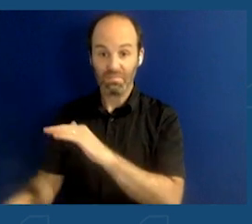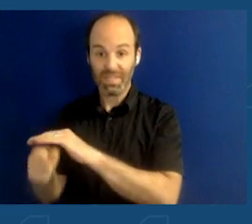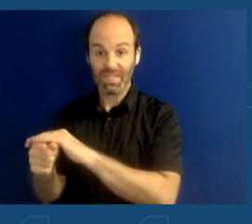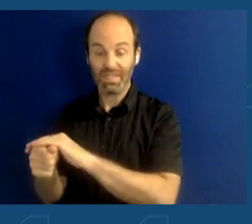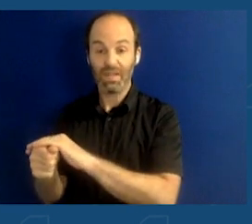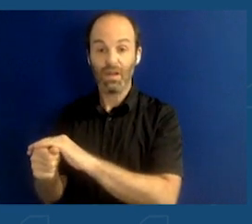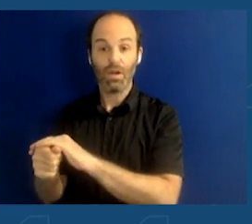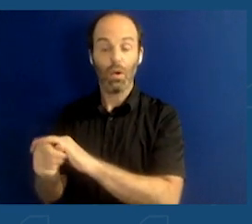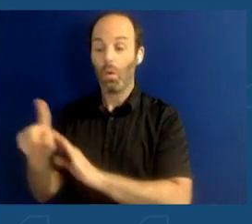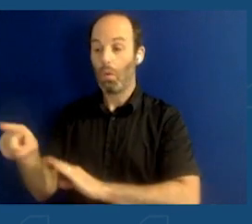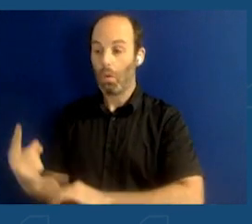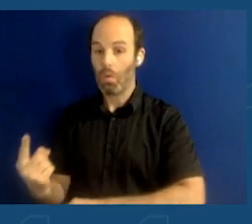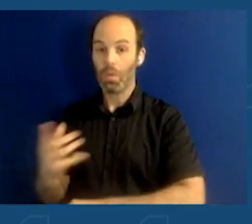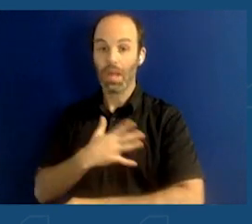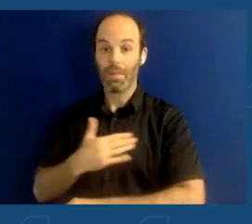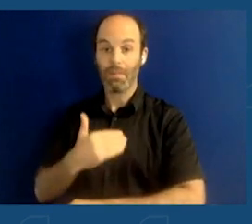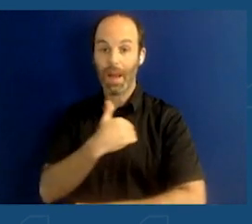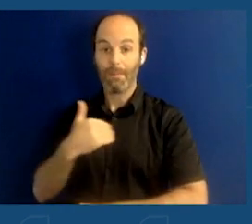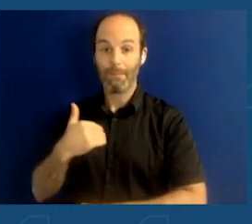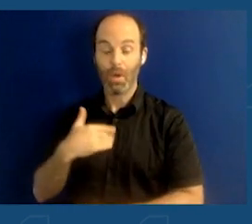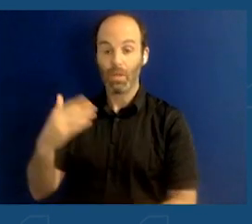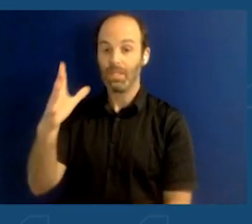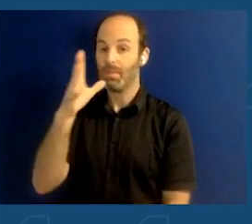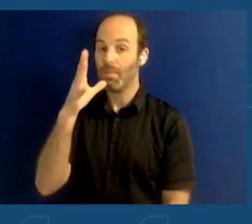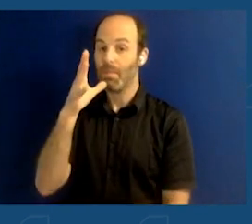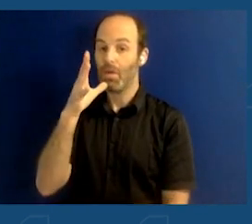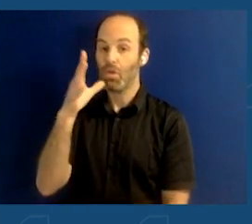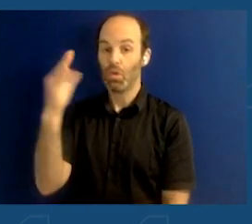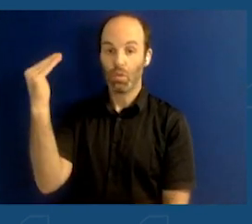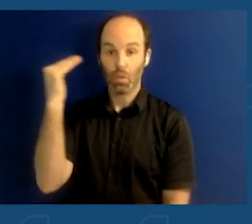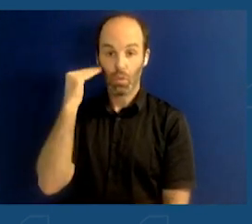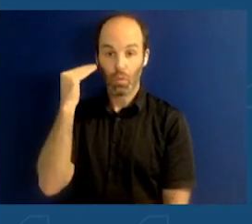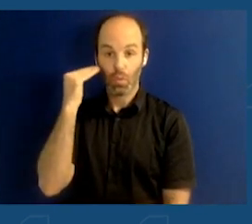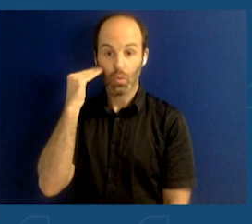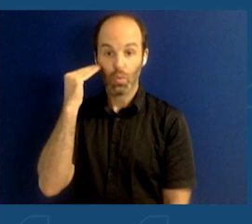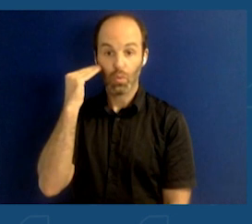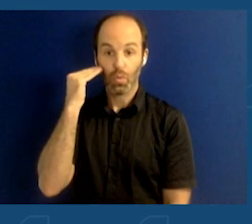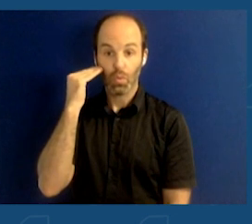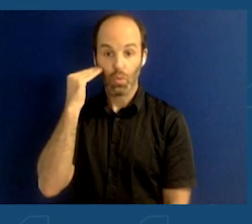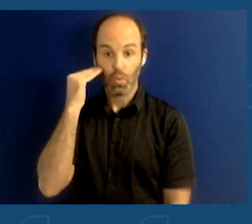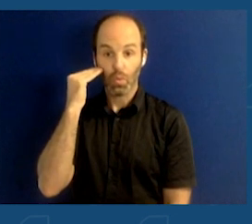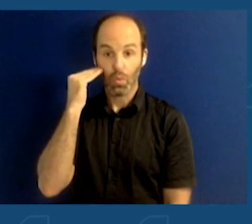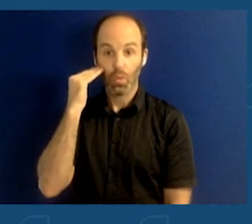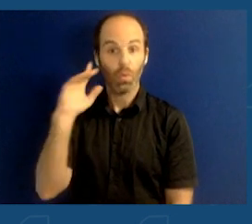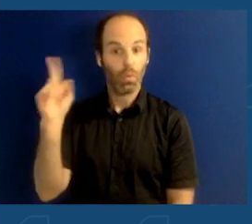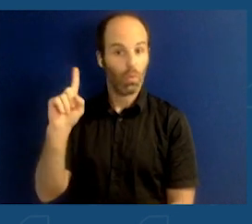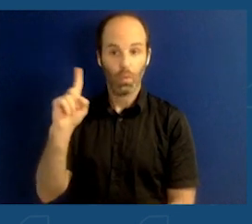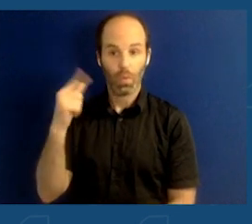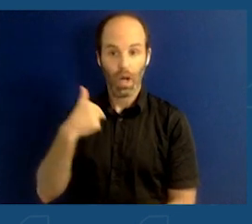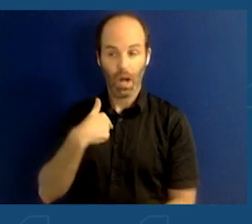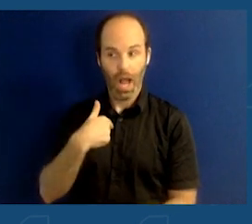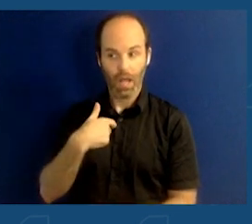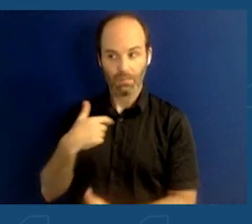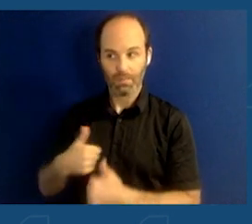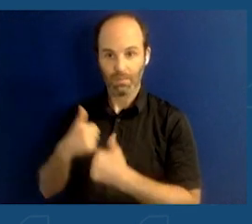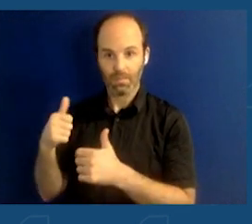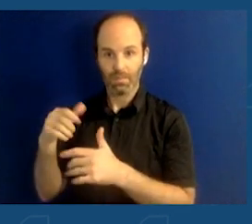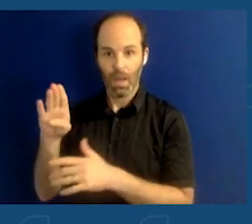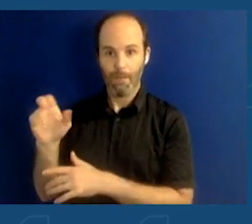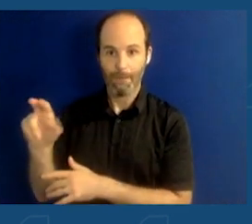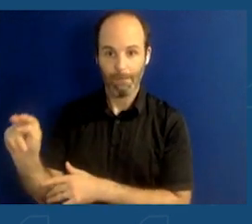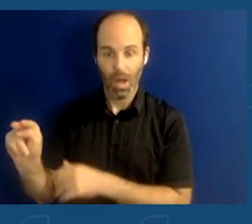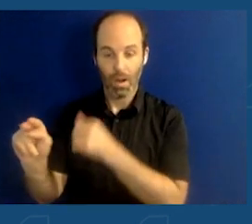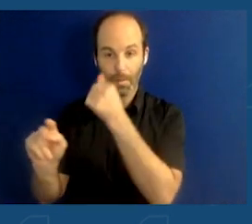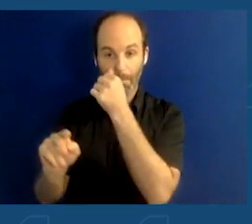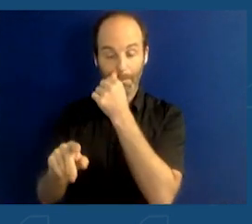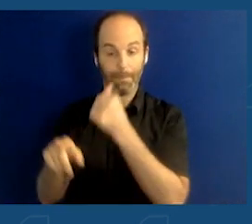Polish mother knowing about my being in the barn. She risked